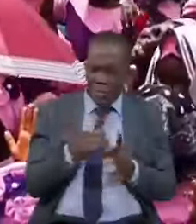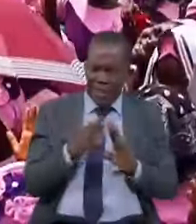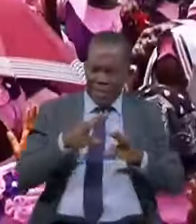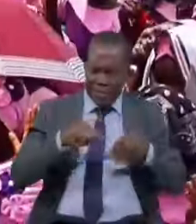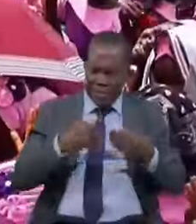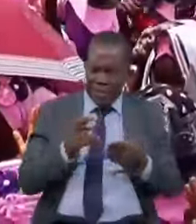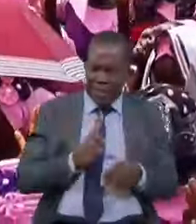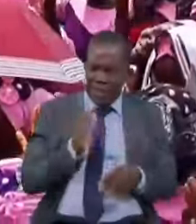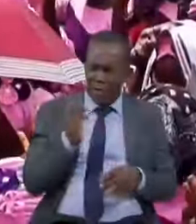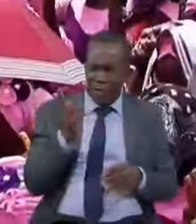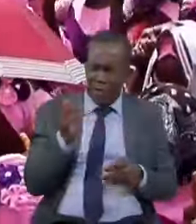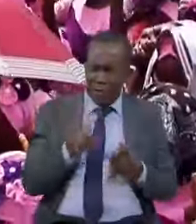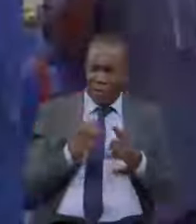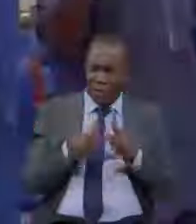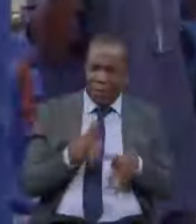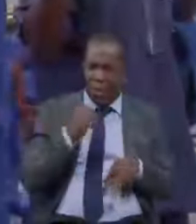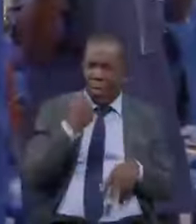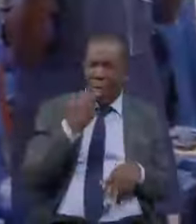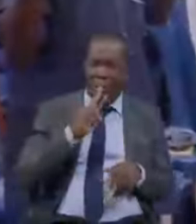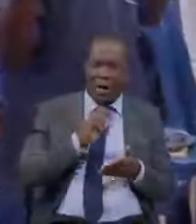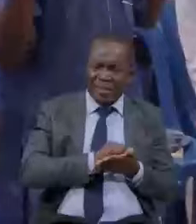in Jesus' name.